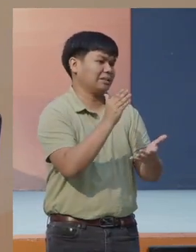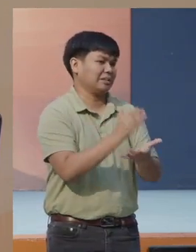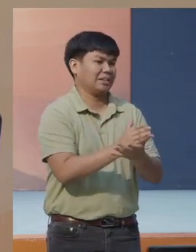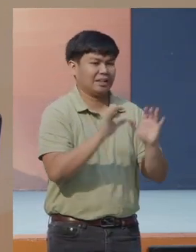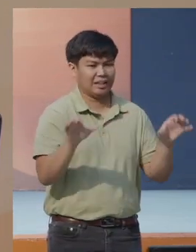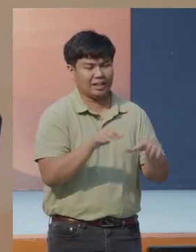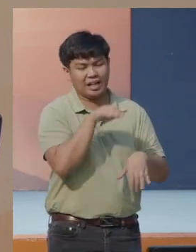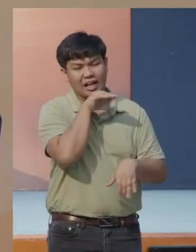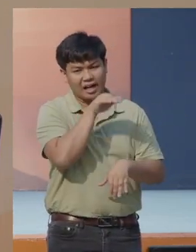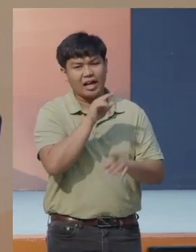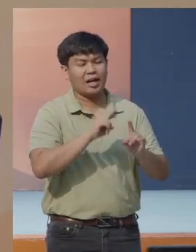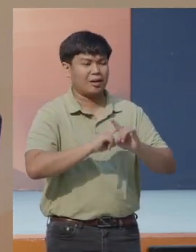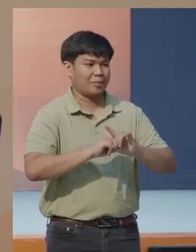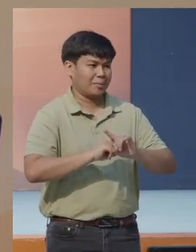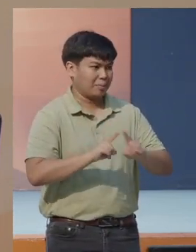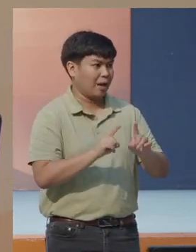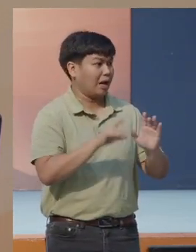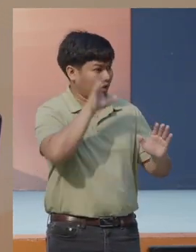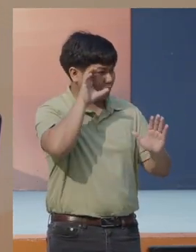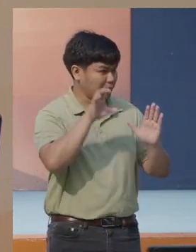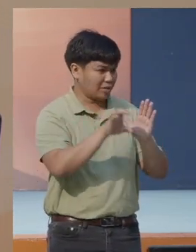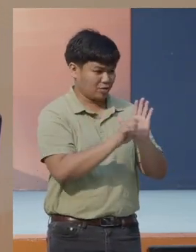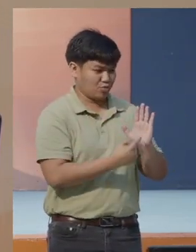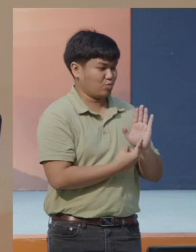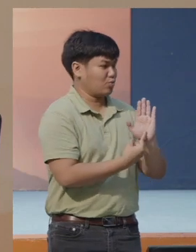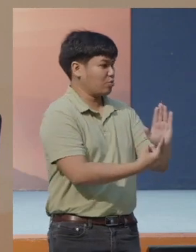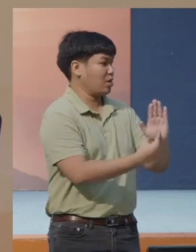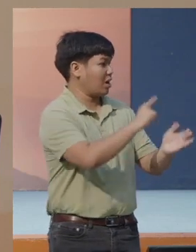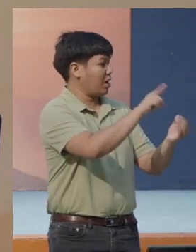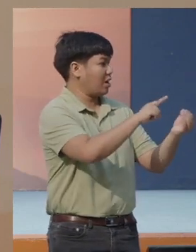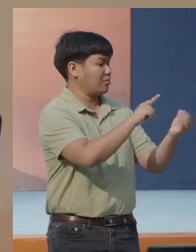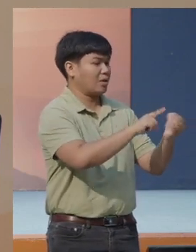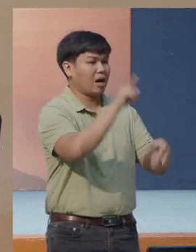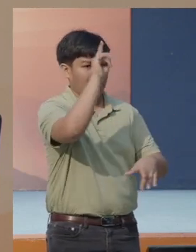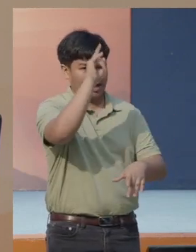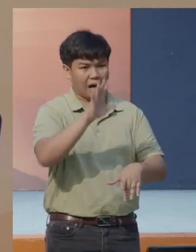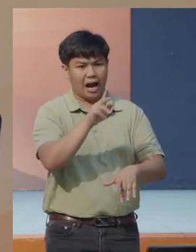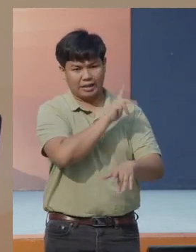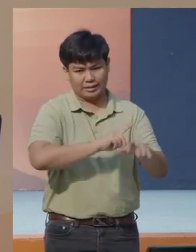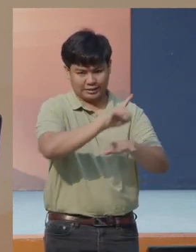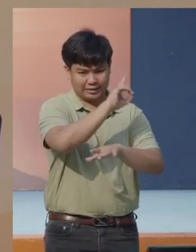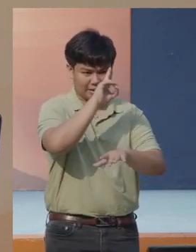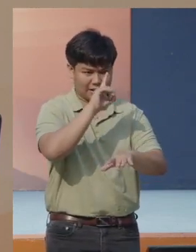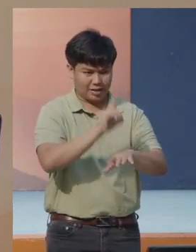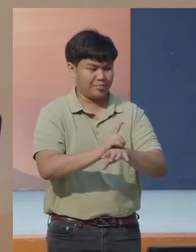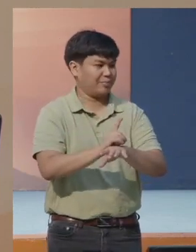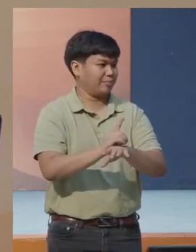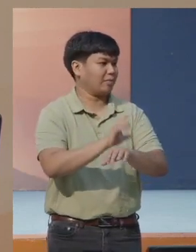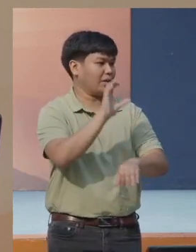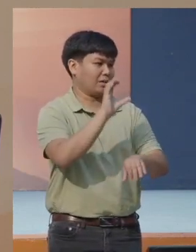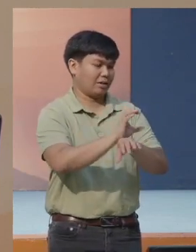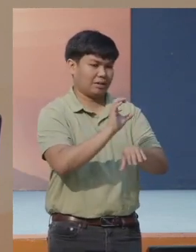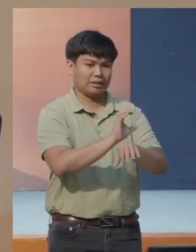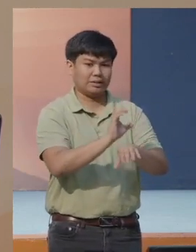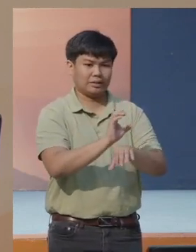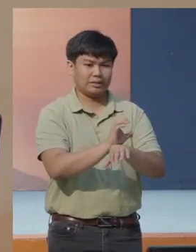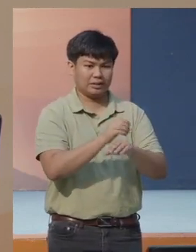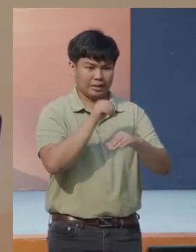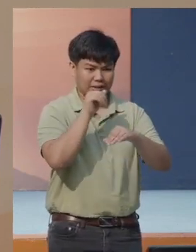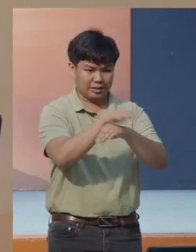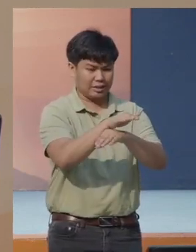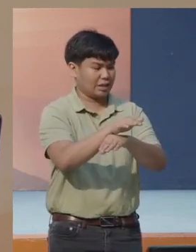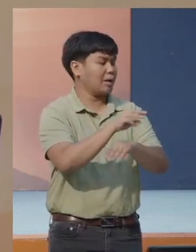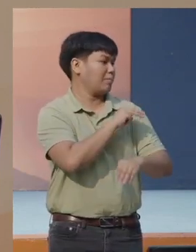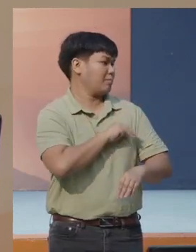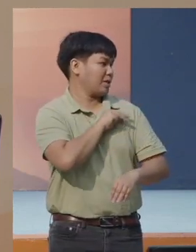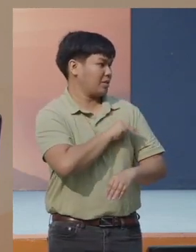It's a picture of the kingdom of God and the church being sent on